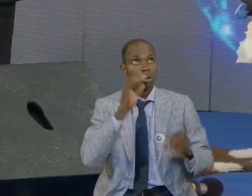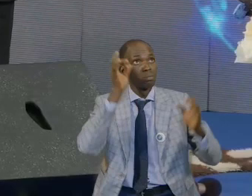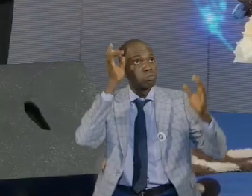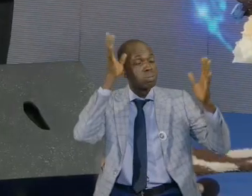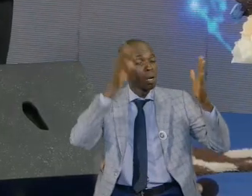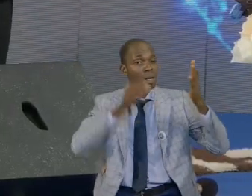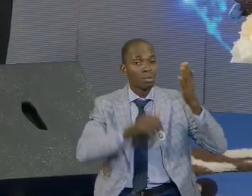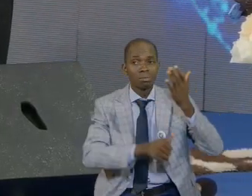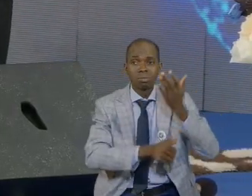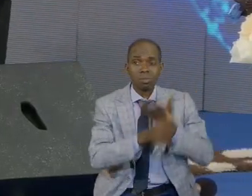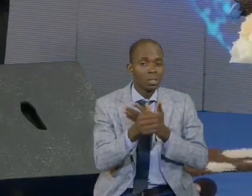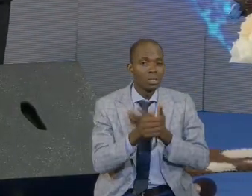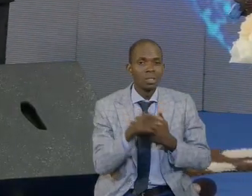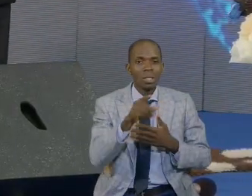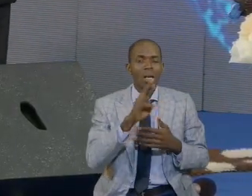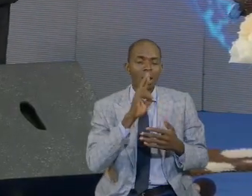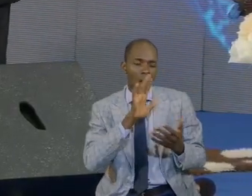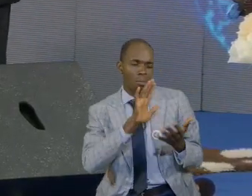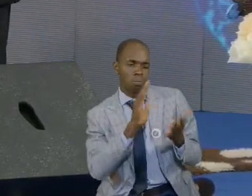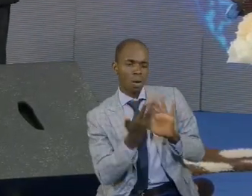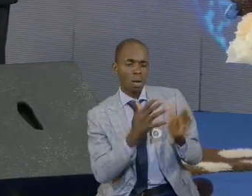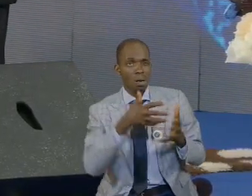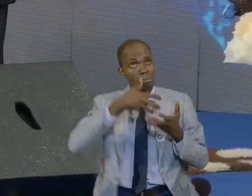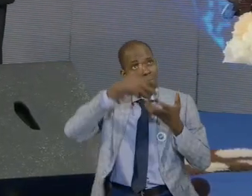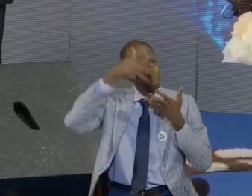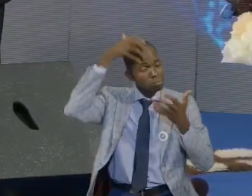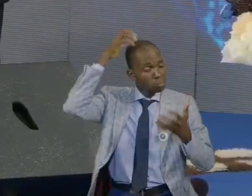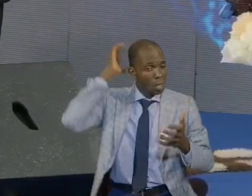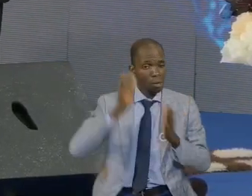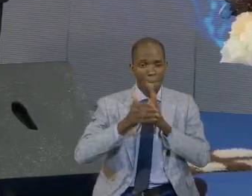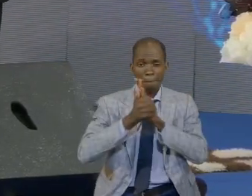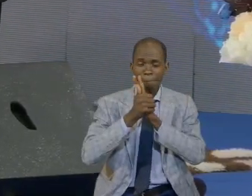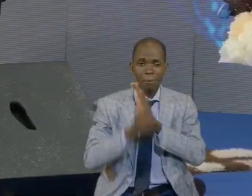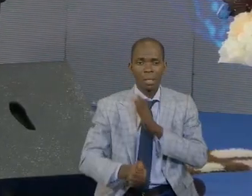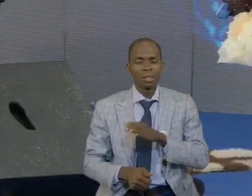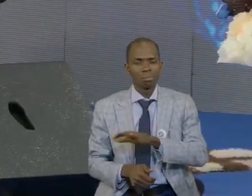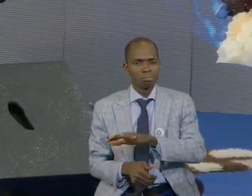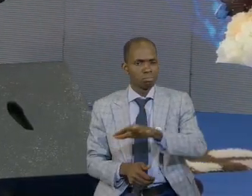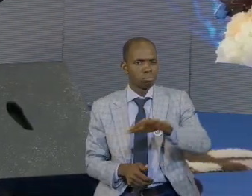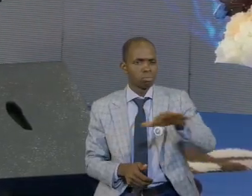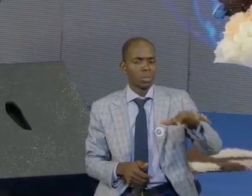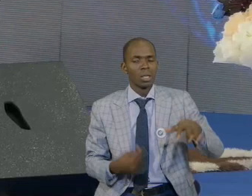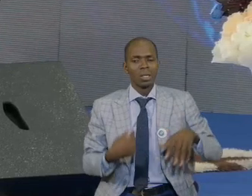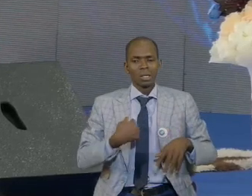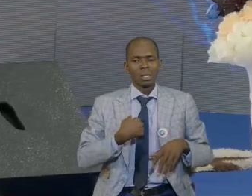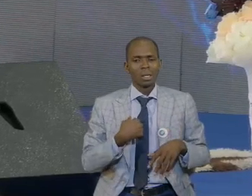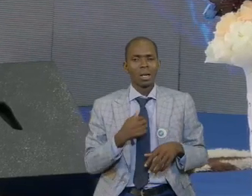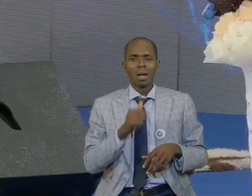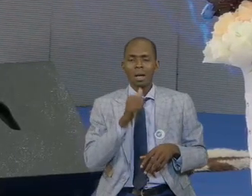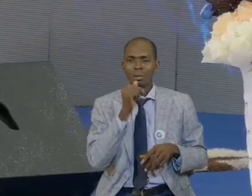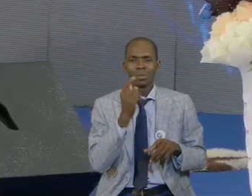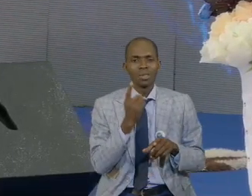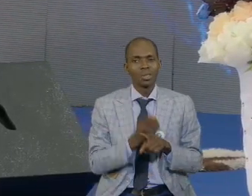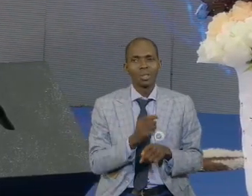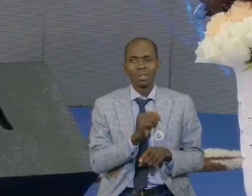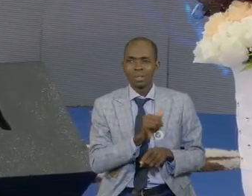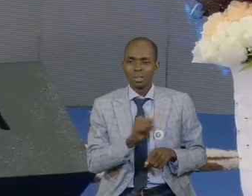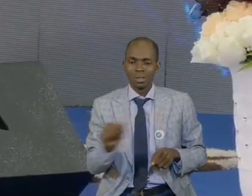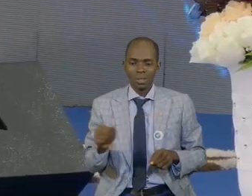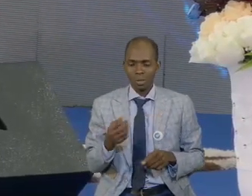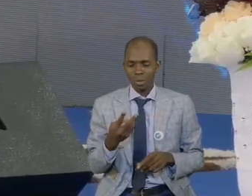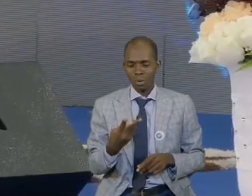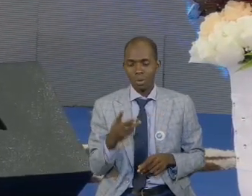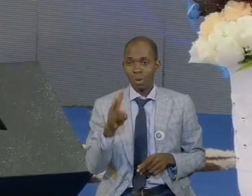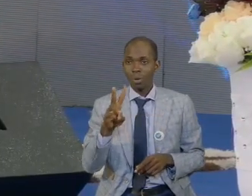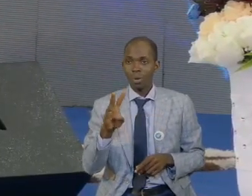have lion-like kind of skill. And I am just a weapon in